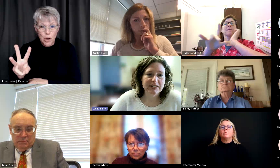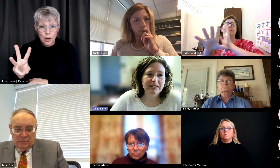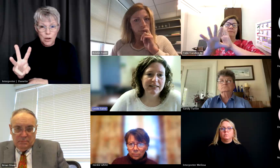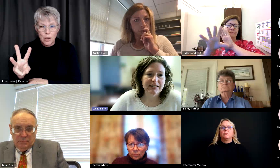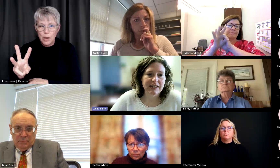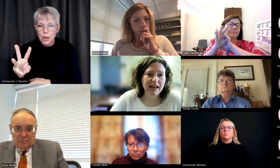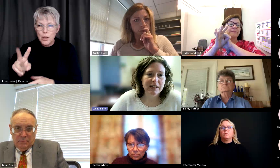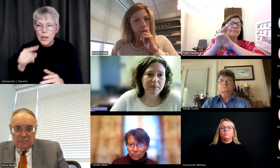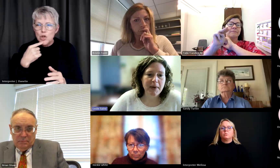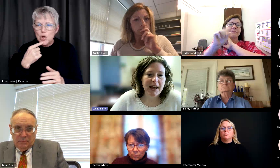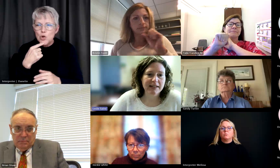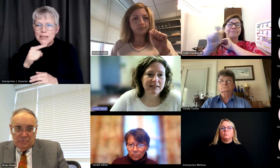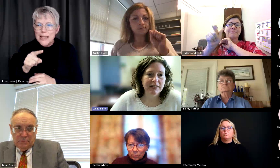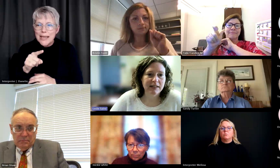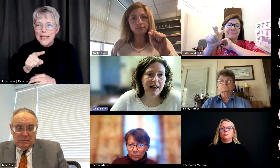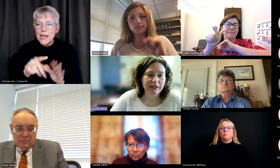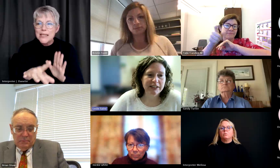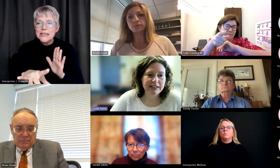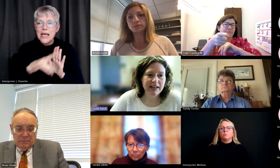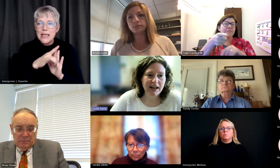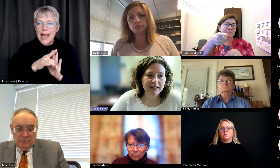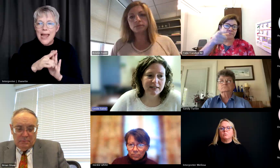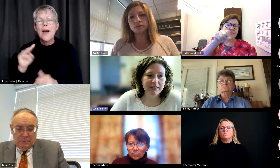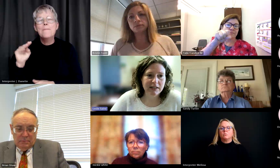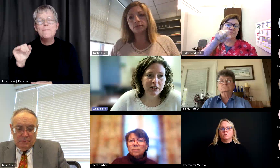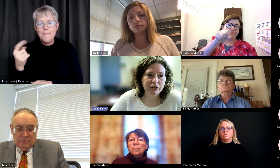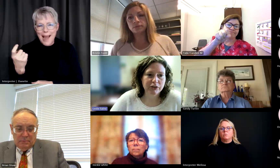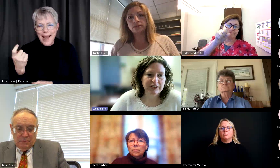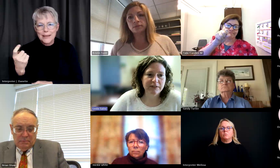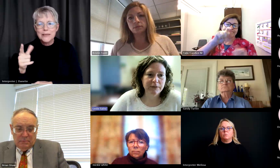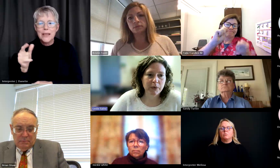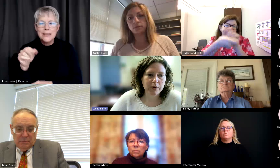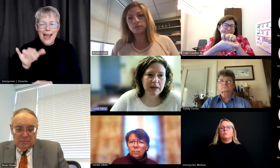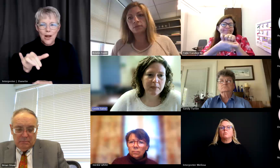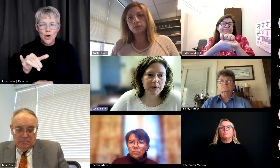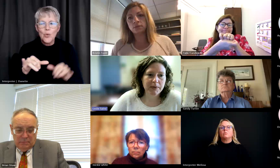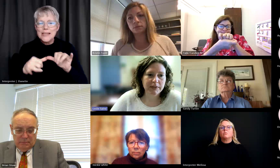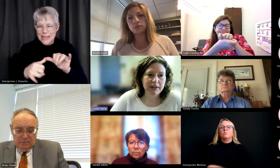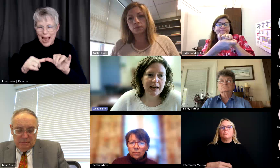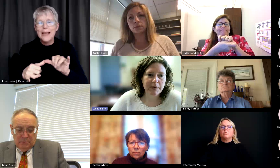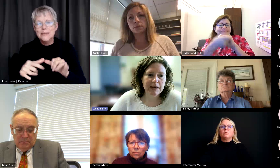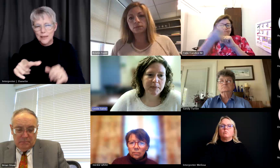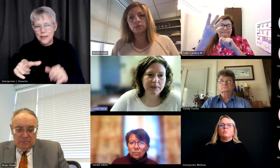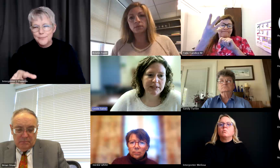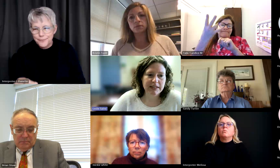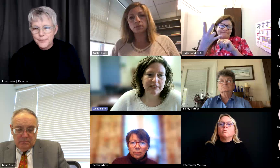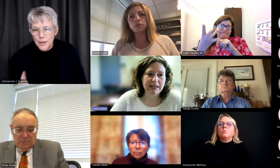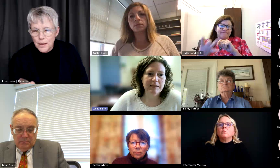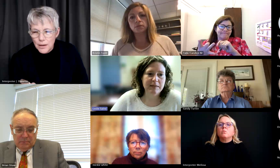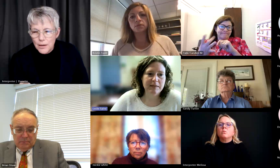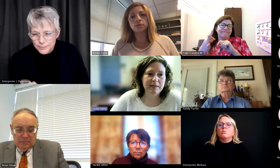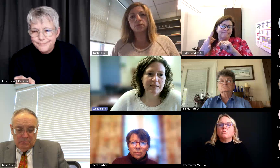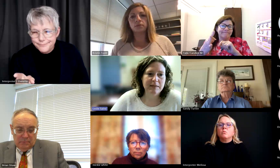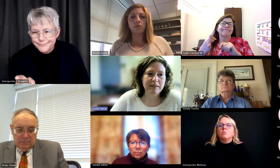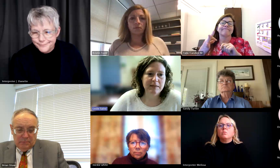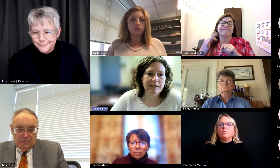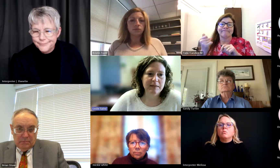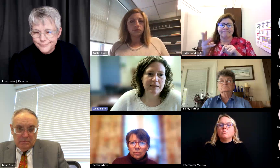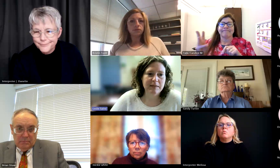where it says select max gallery size. You'll see 4 people, 9 people, 16